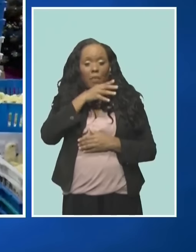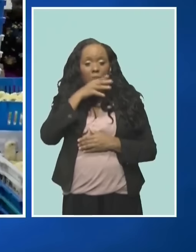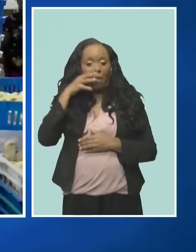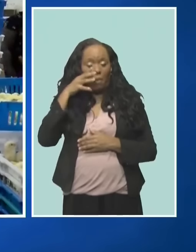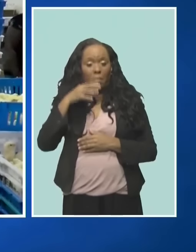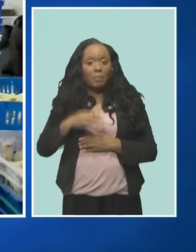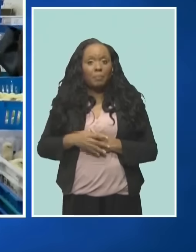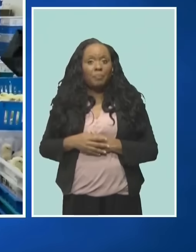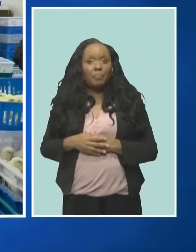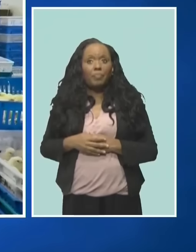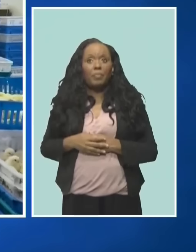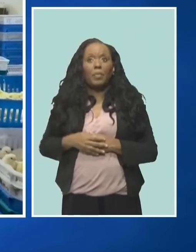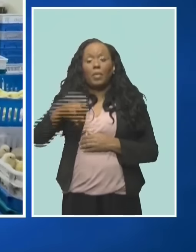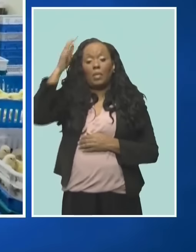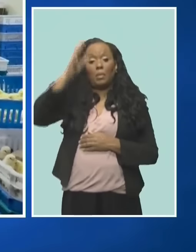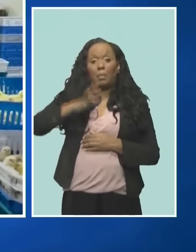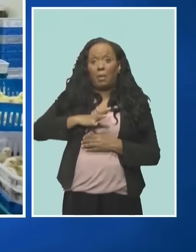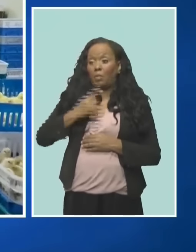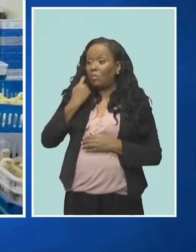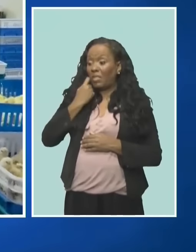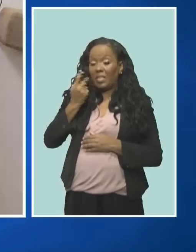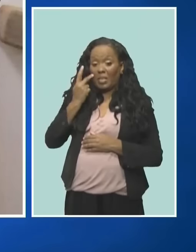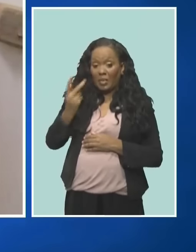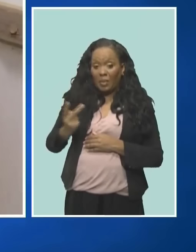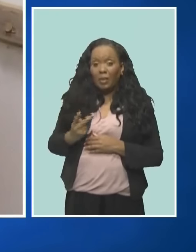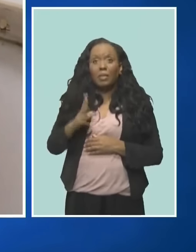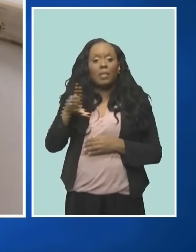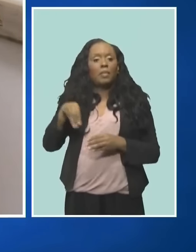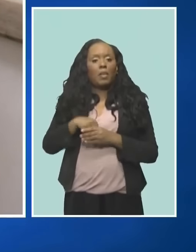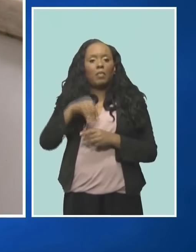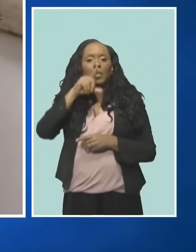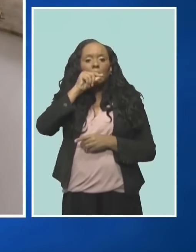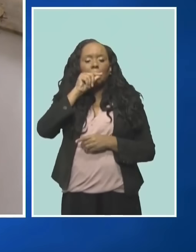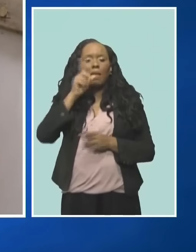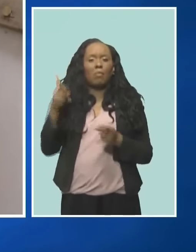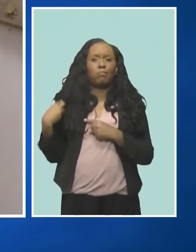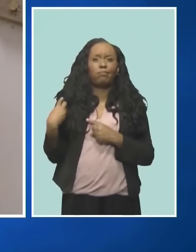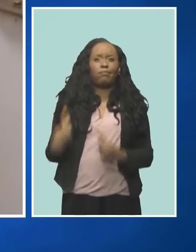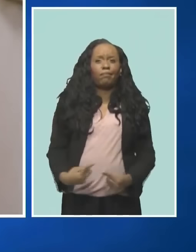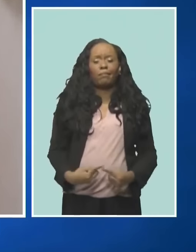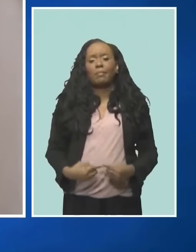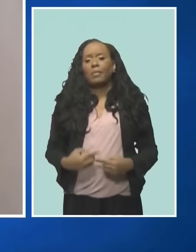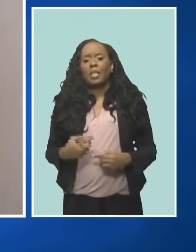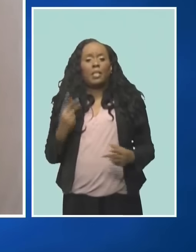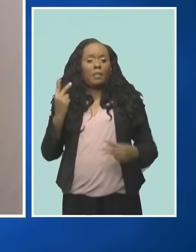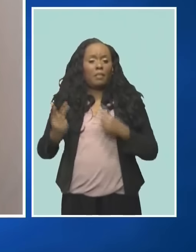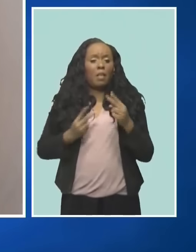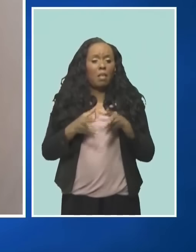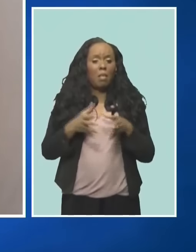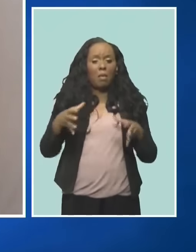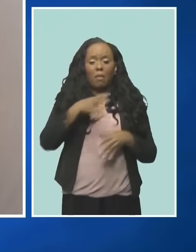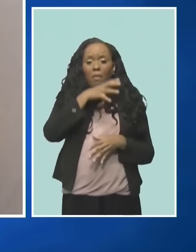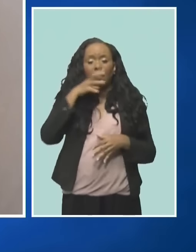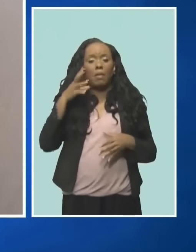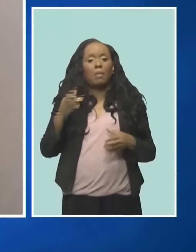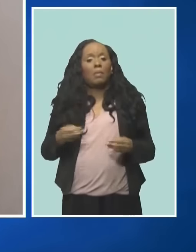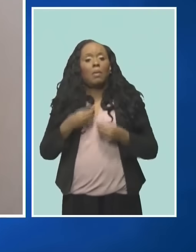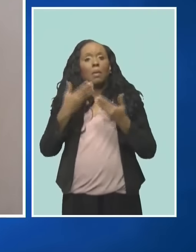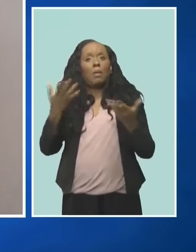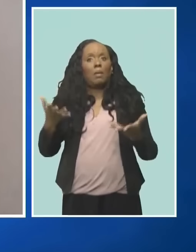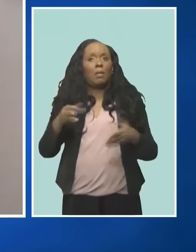Mr. Gill, who has been in the chicken hatchery business for many years, says he has visited several farms offering